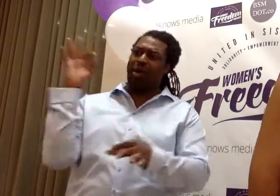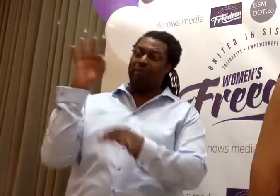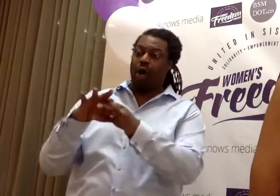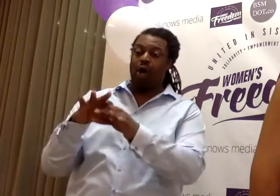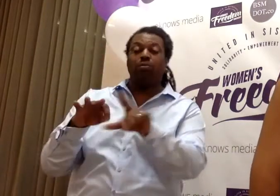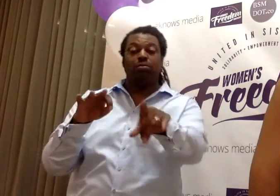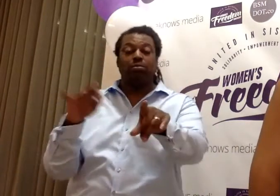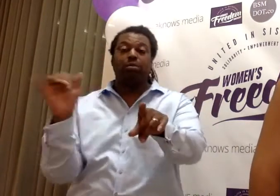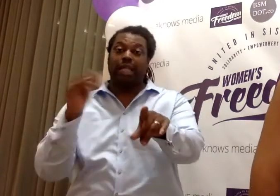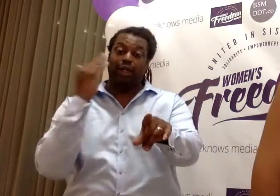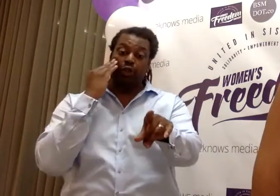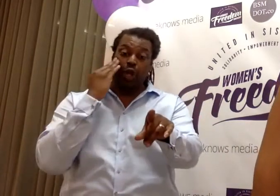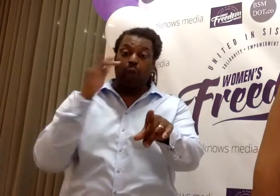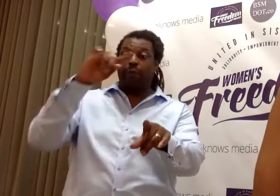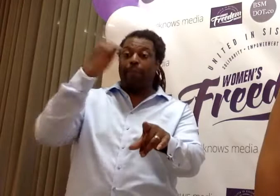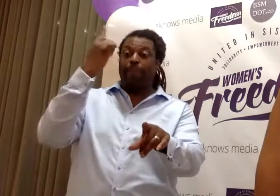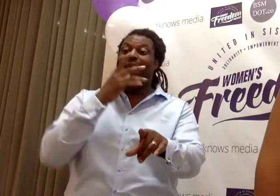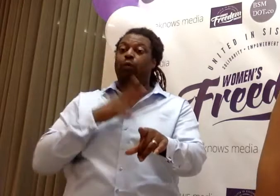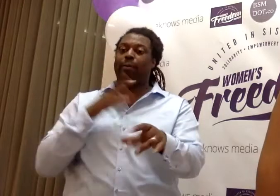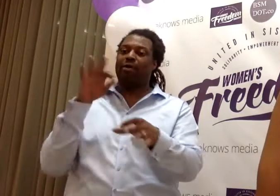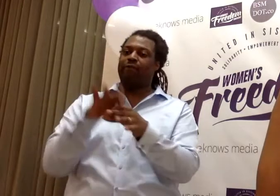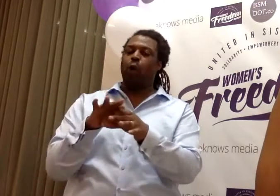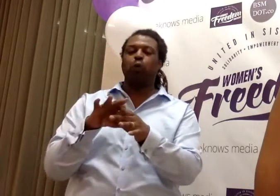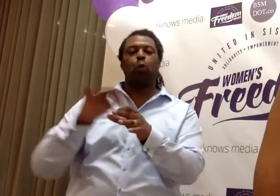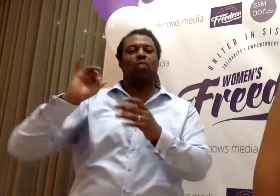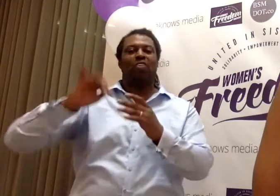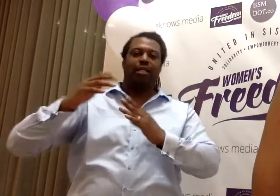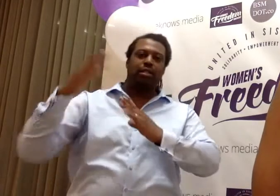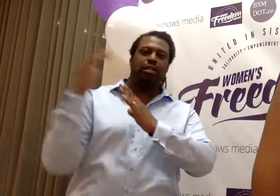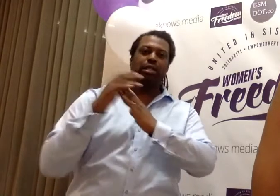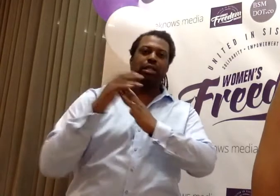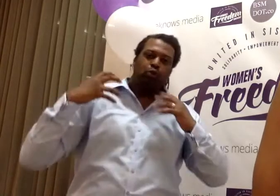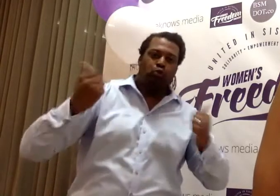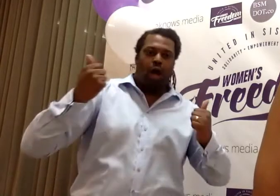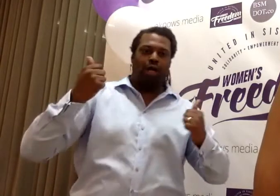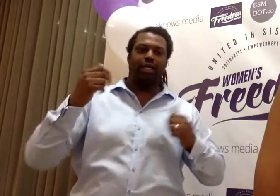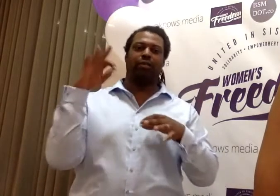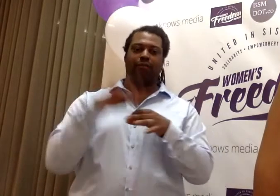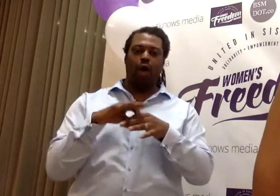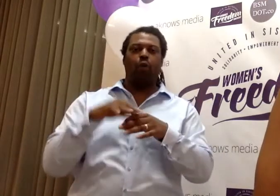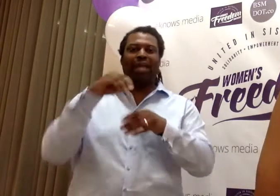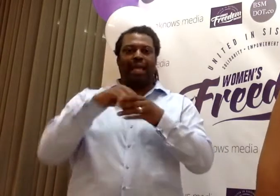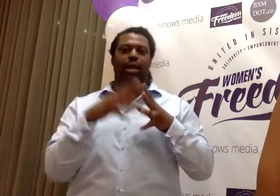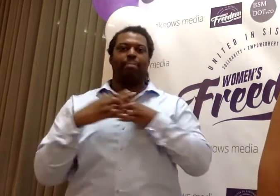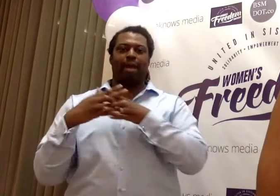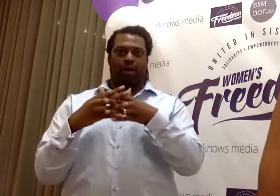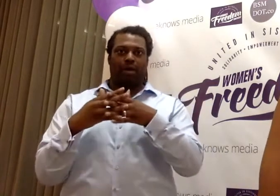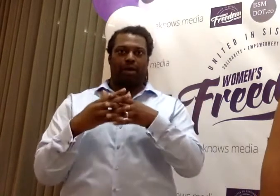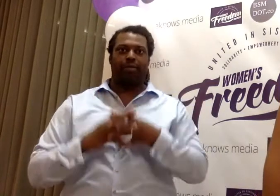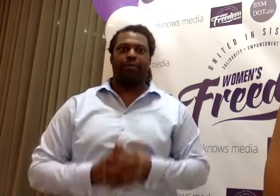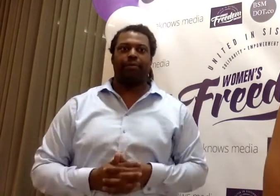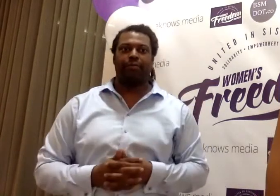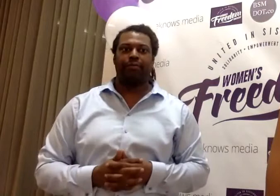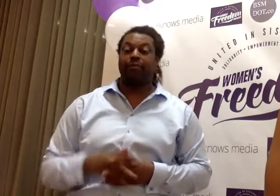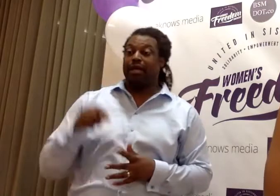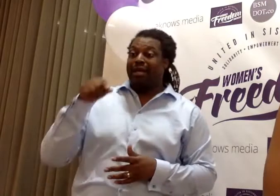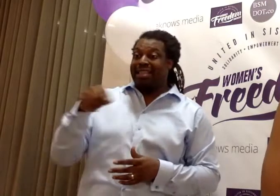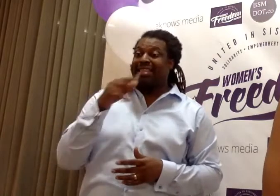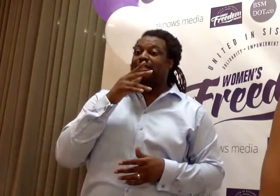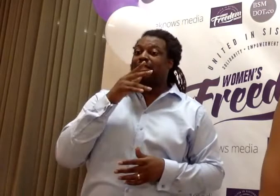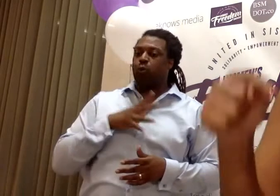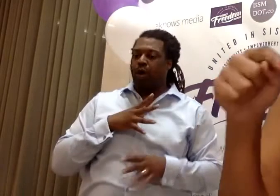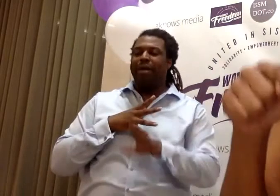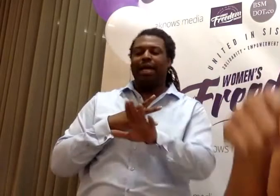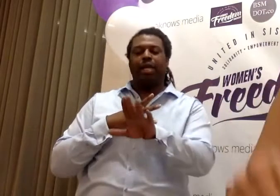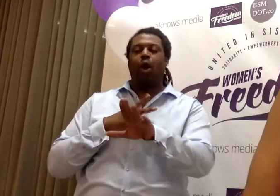Black women's vote is the strongest vote in America right now. And you have this woman to think